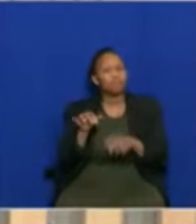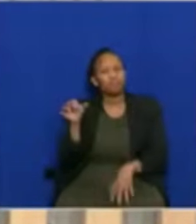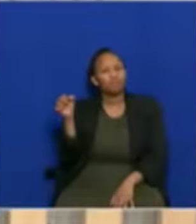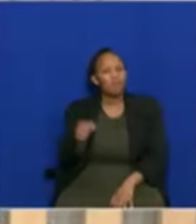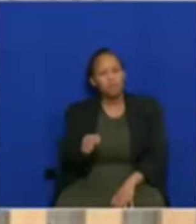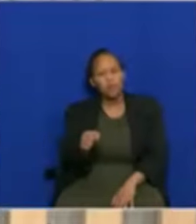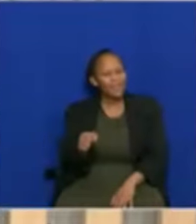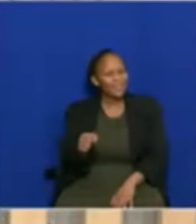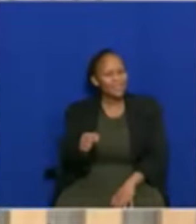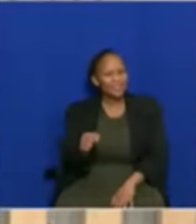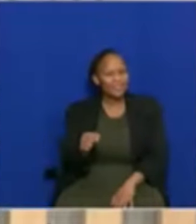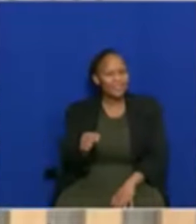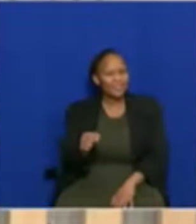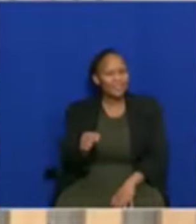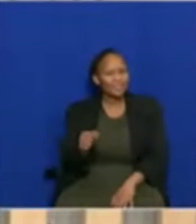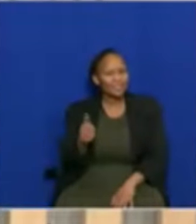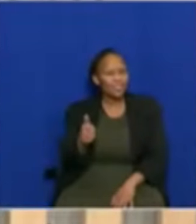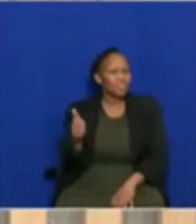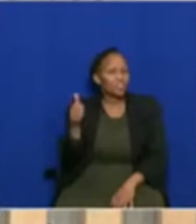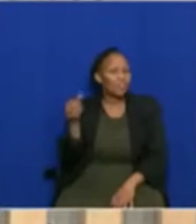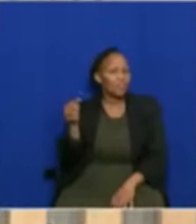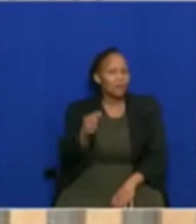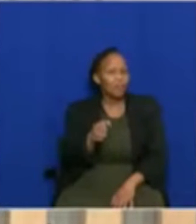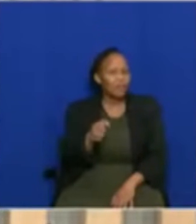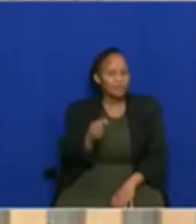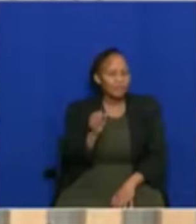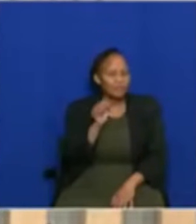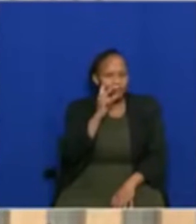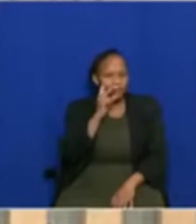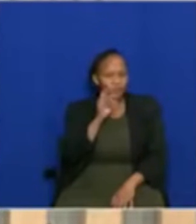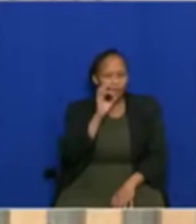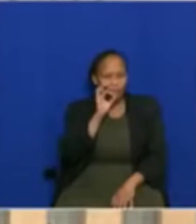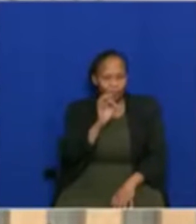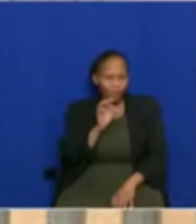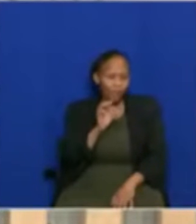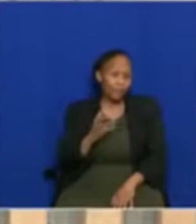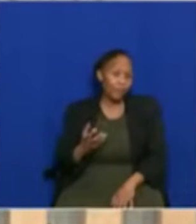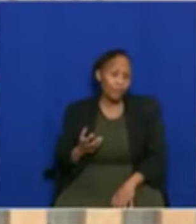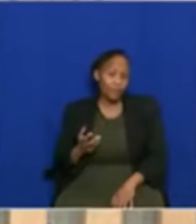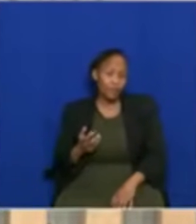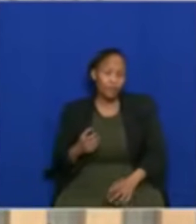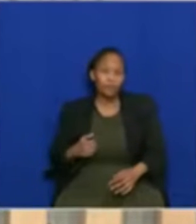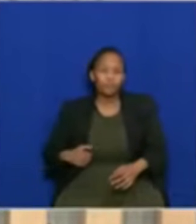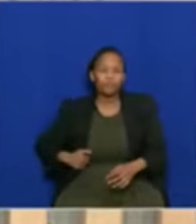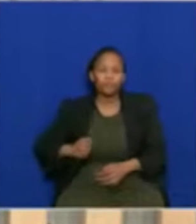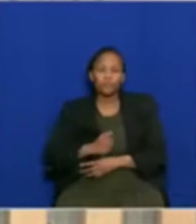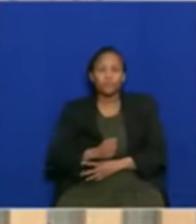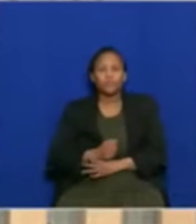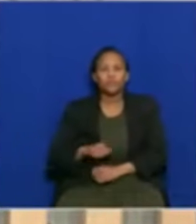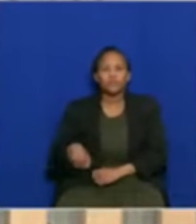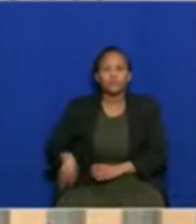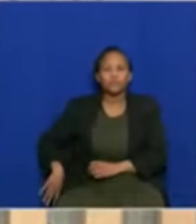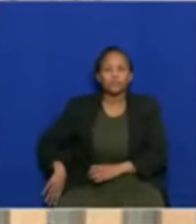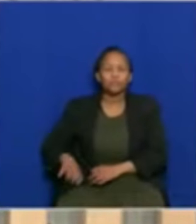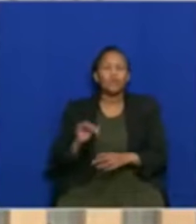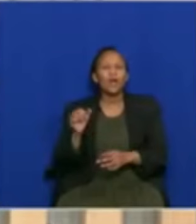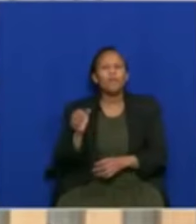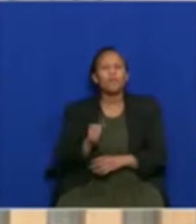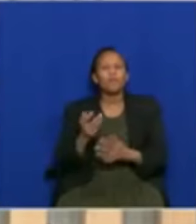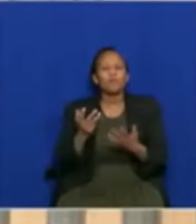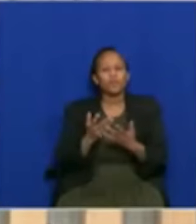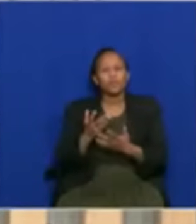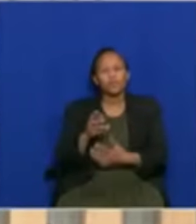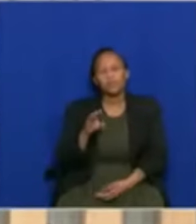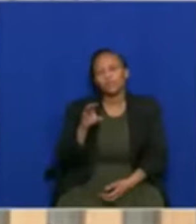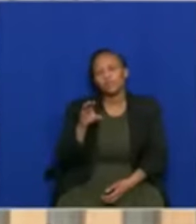appointments into investigation into the appointments at CI. That's all I see. Is